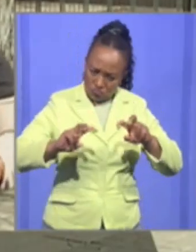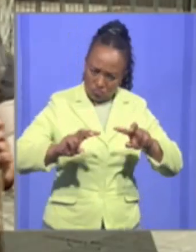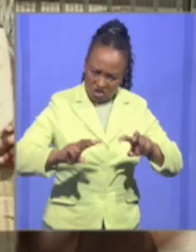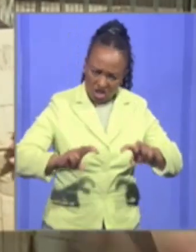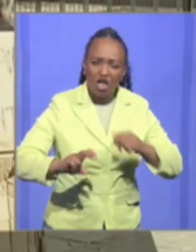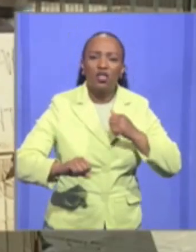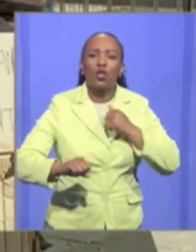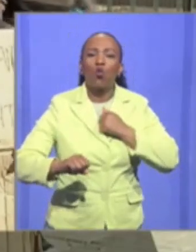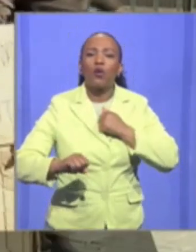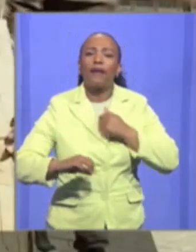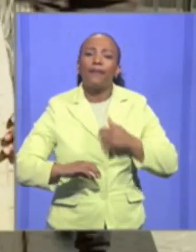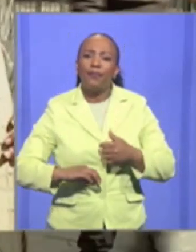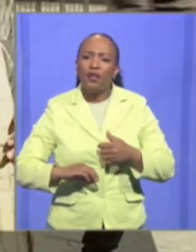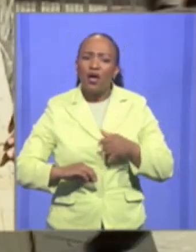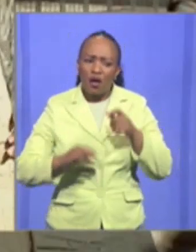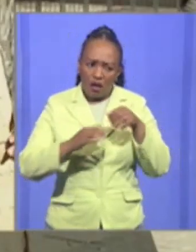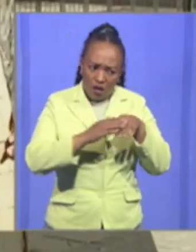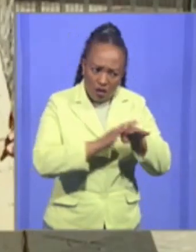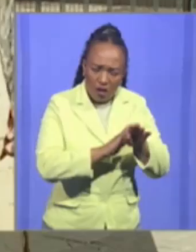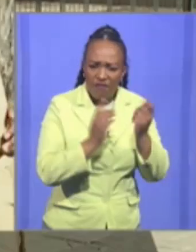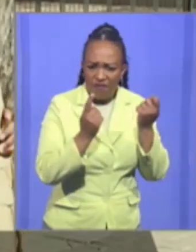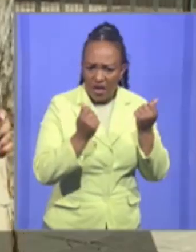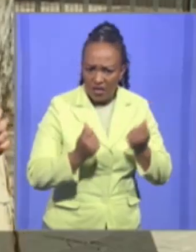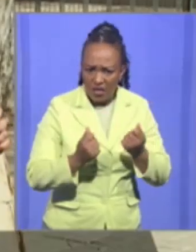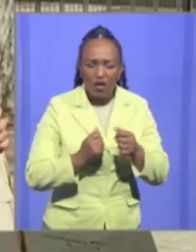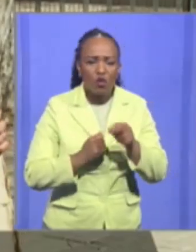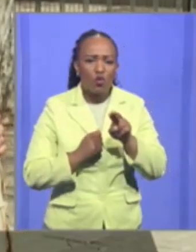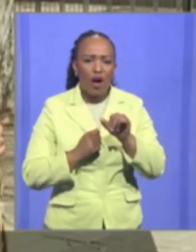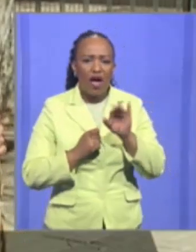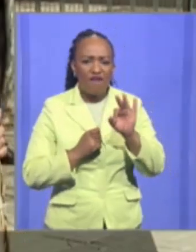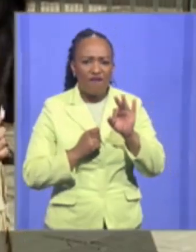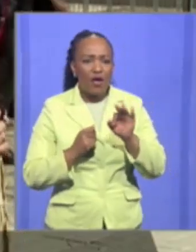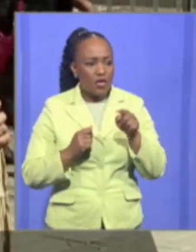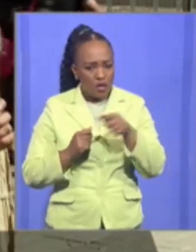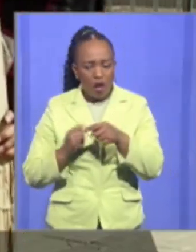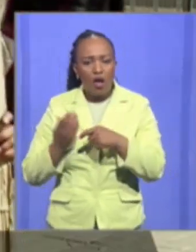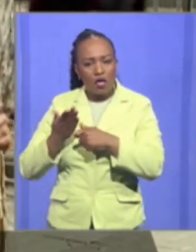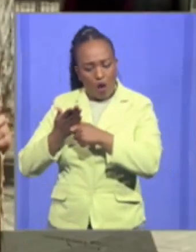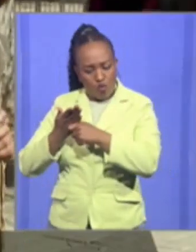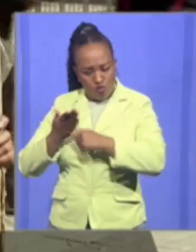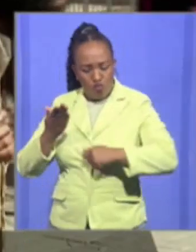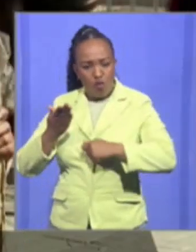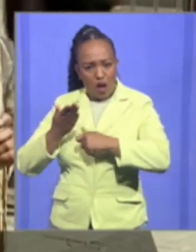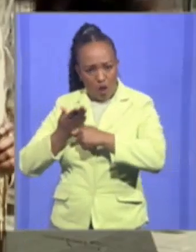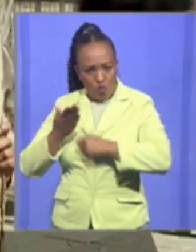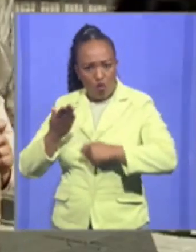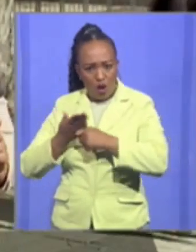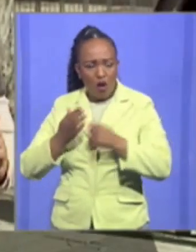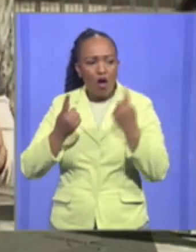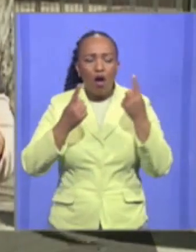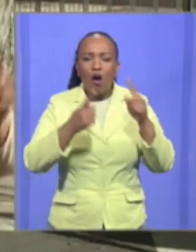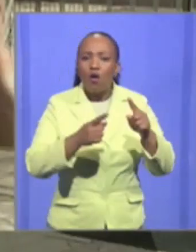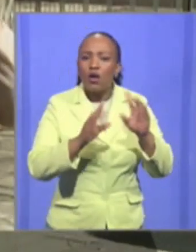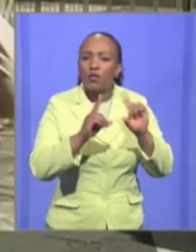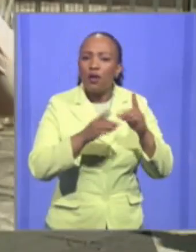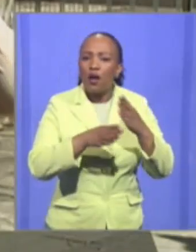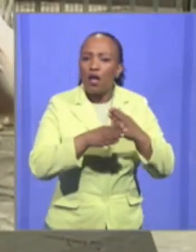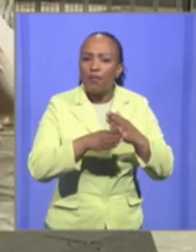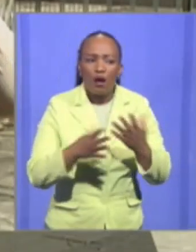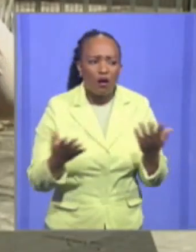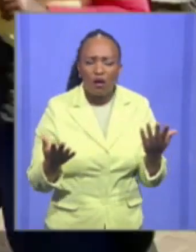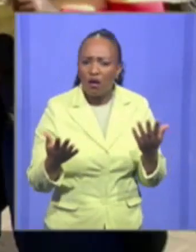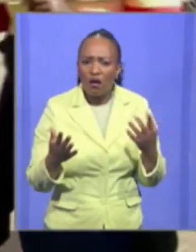ko finance ke ena UIF ena ya hula but if o ya labour ha o hlahelle ba hutse more